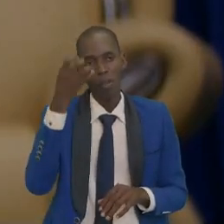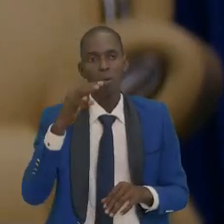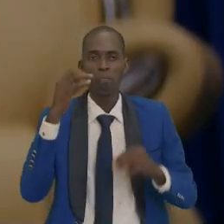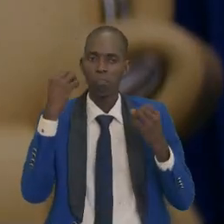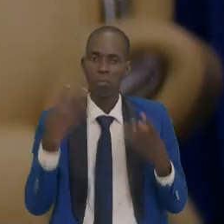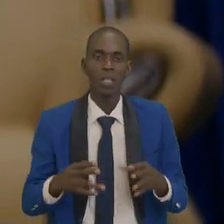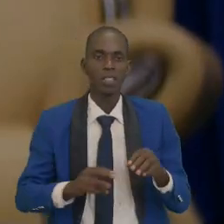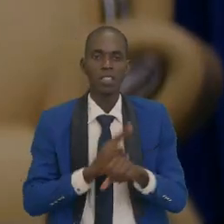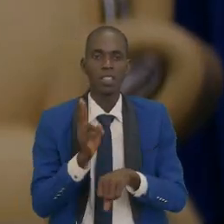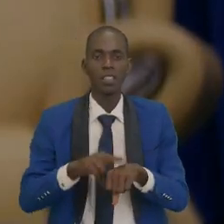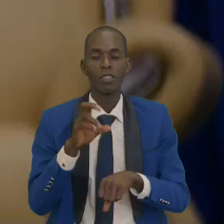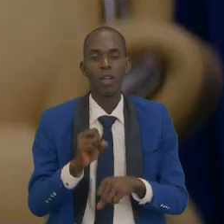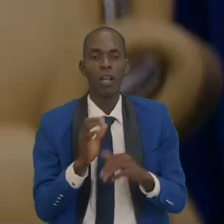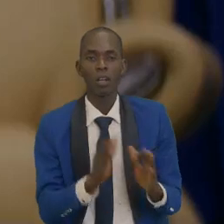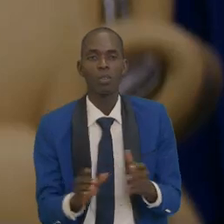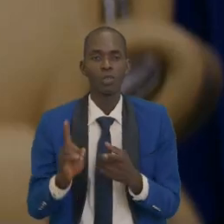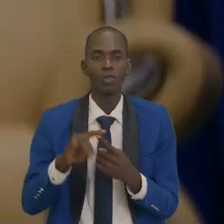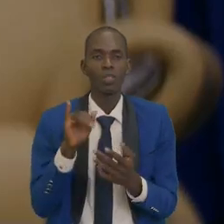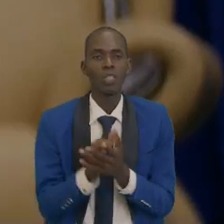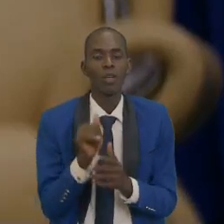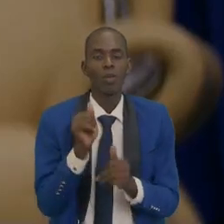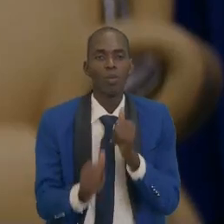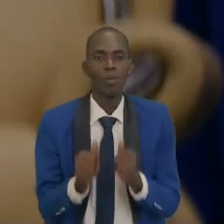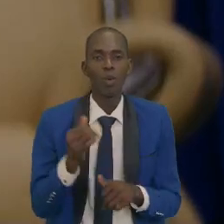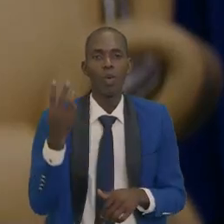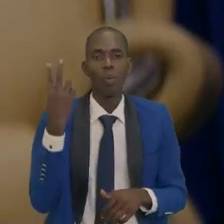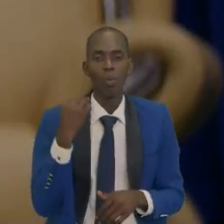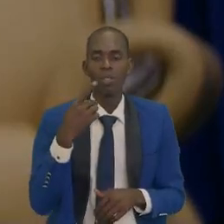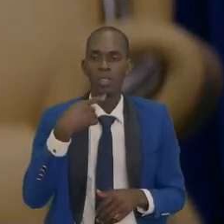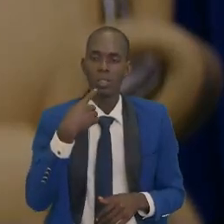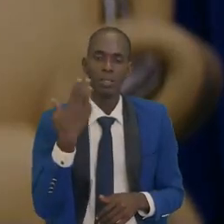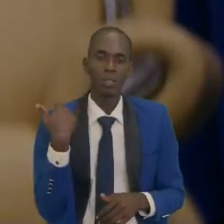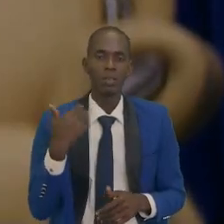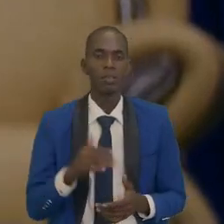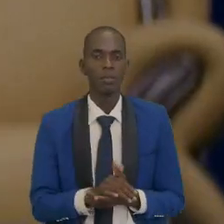according to that which was spoken